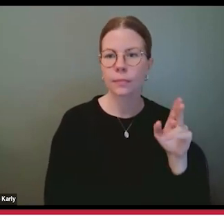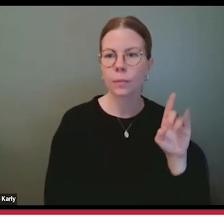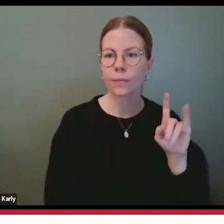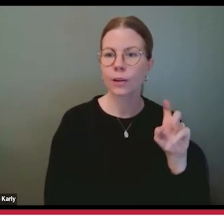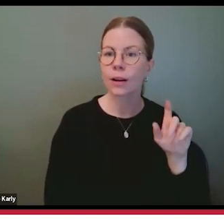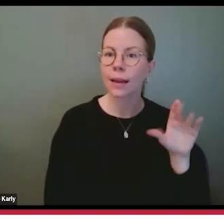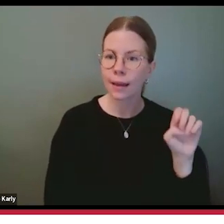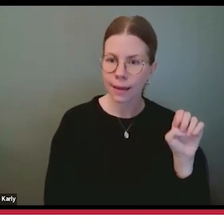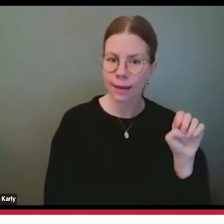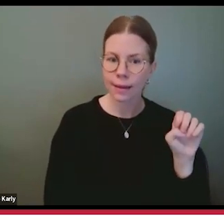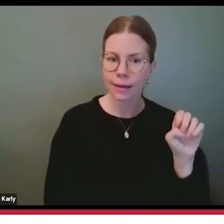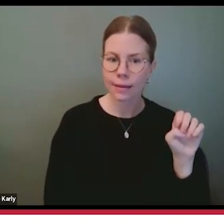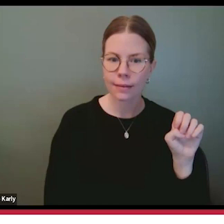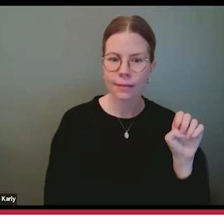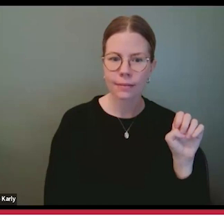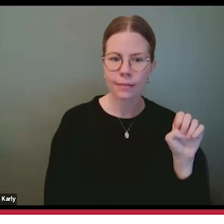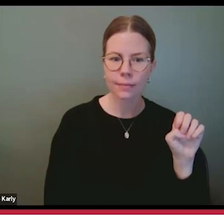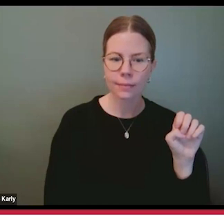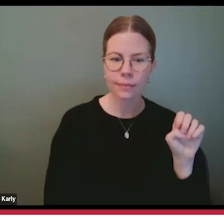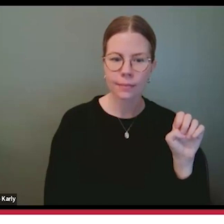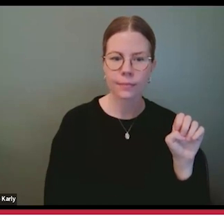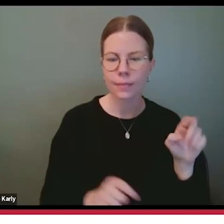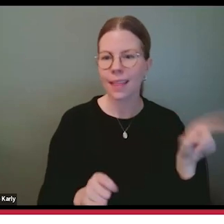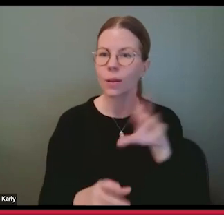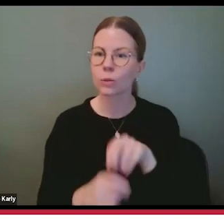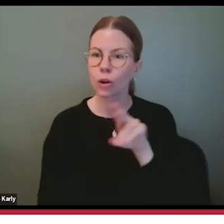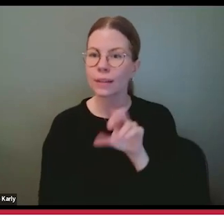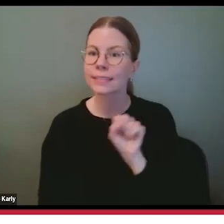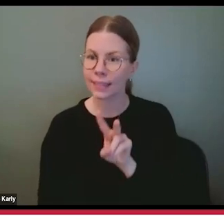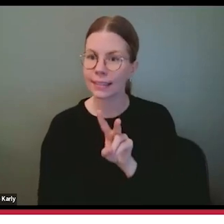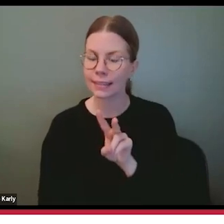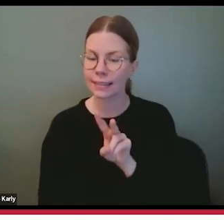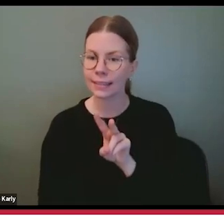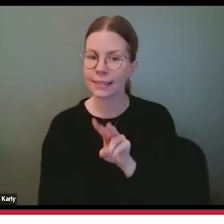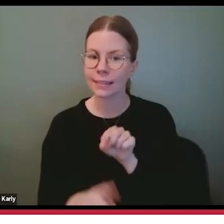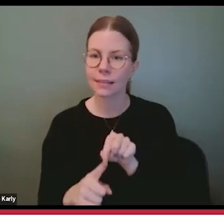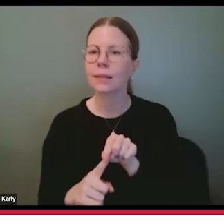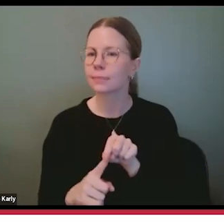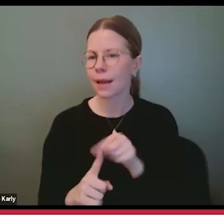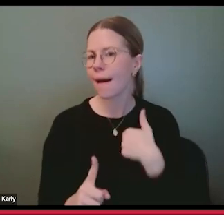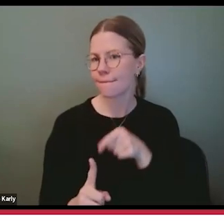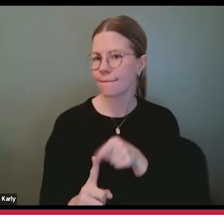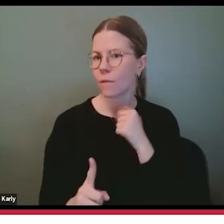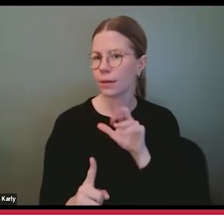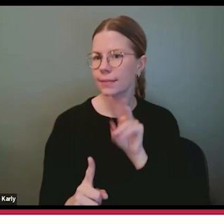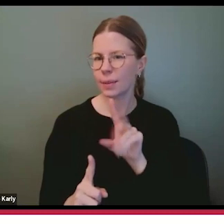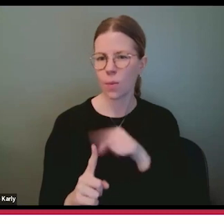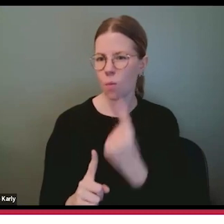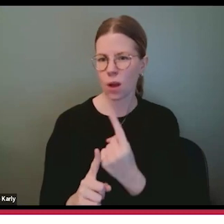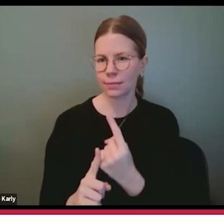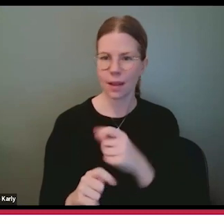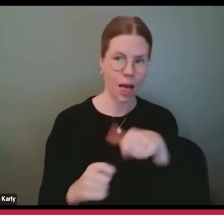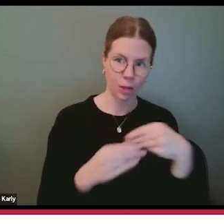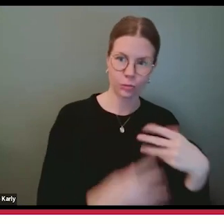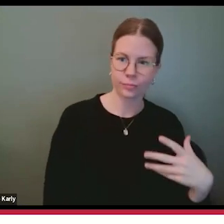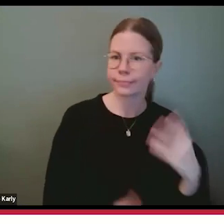the respiratory syncytial virus, and that's the only one for which we have countermeasures. So we have lots of things we could